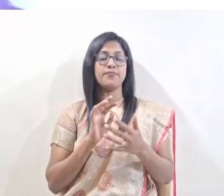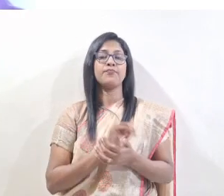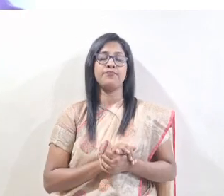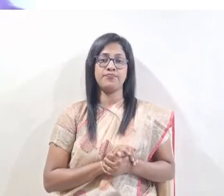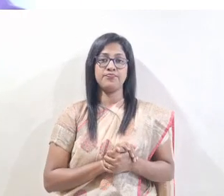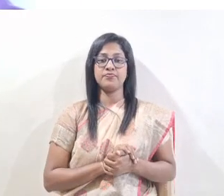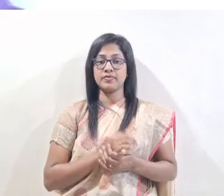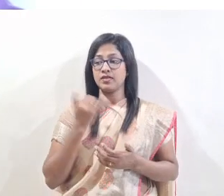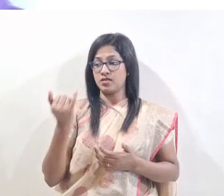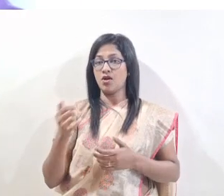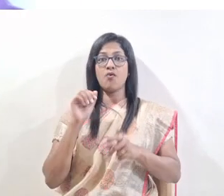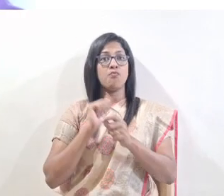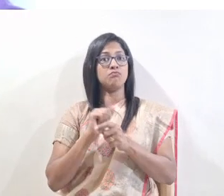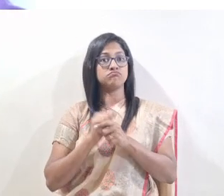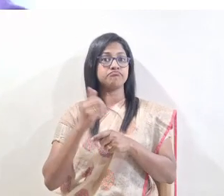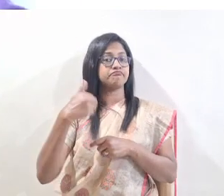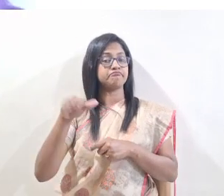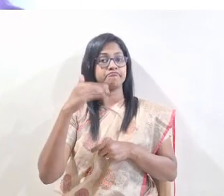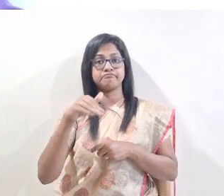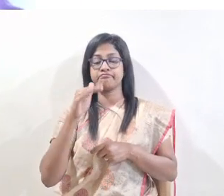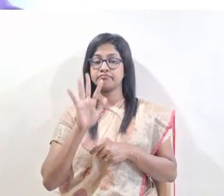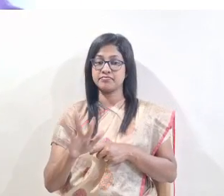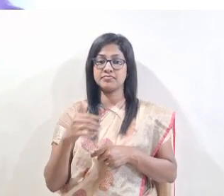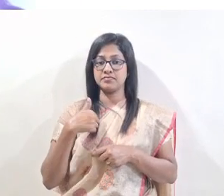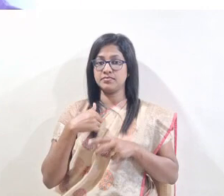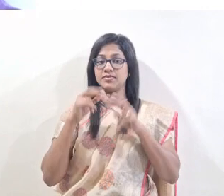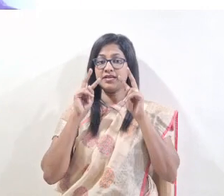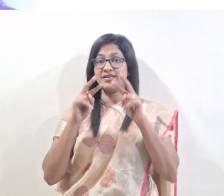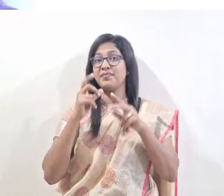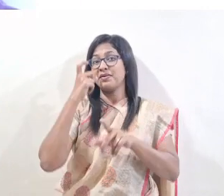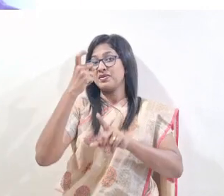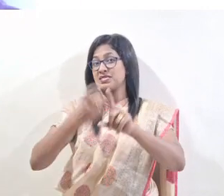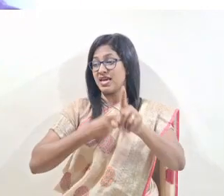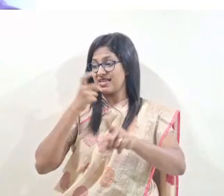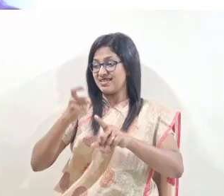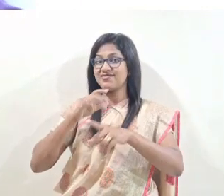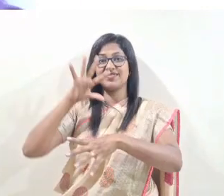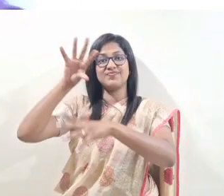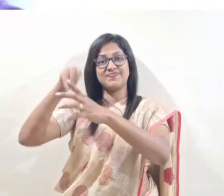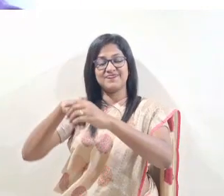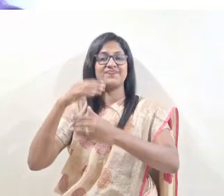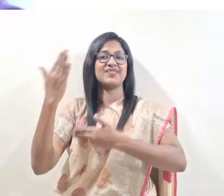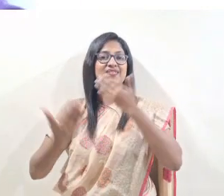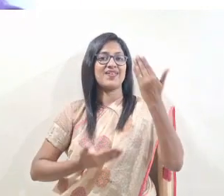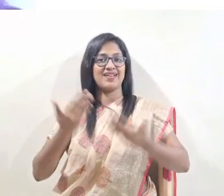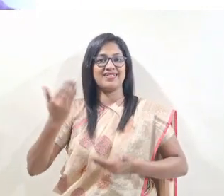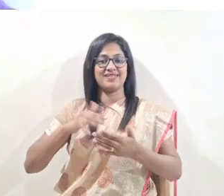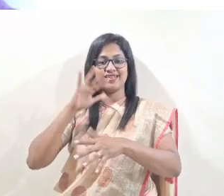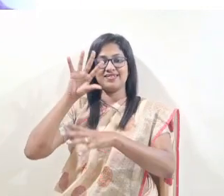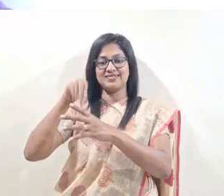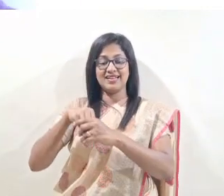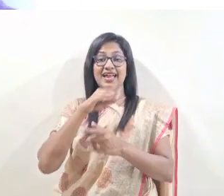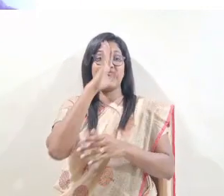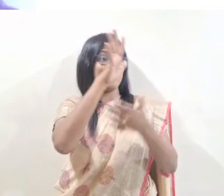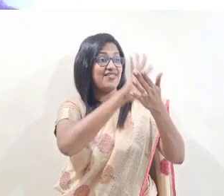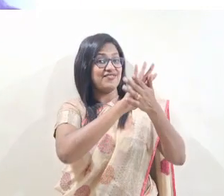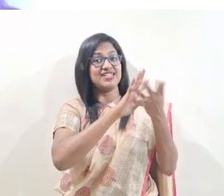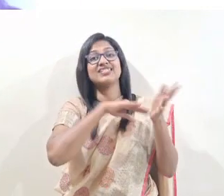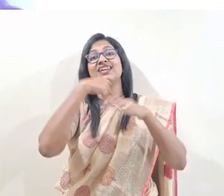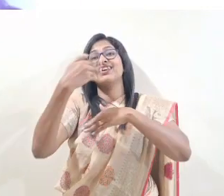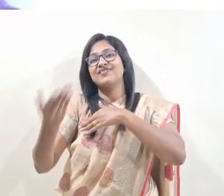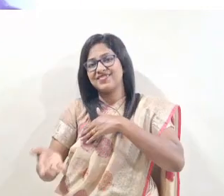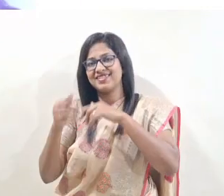metro line, which still works. And I've also spent 7 years in Calcutta, post